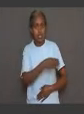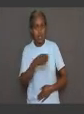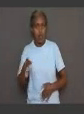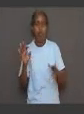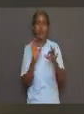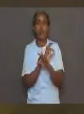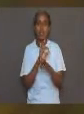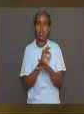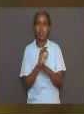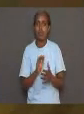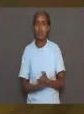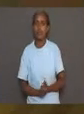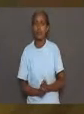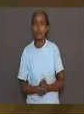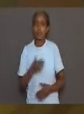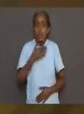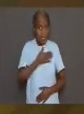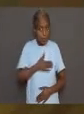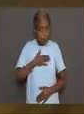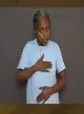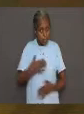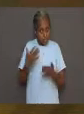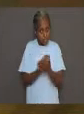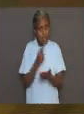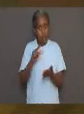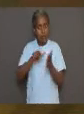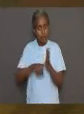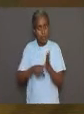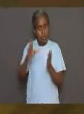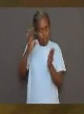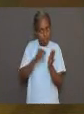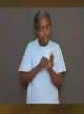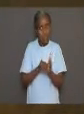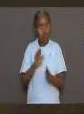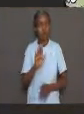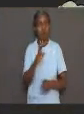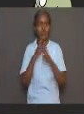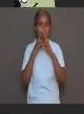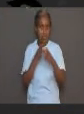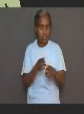the function? Please take a moment to write down your answer.